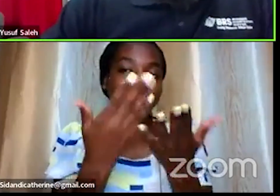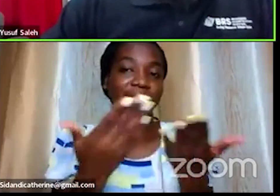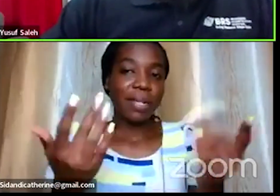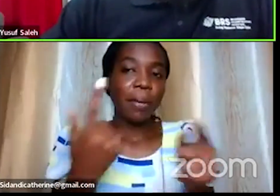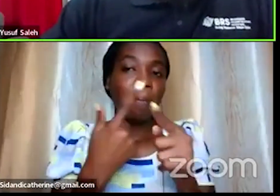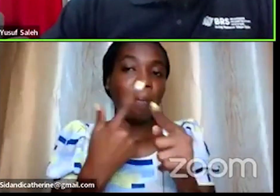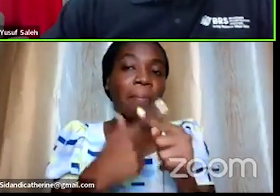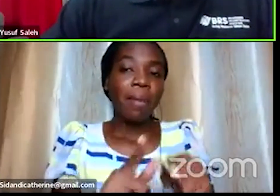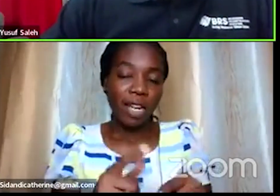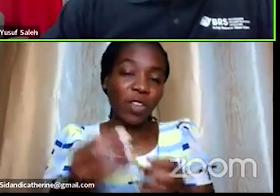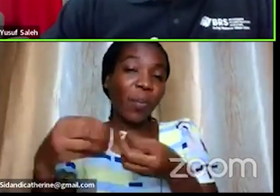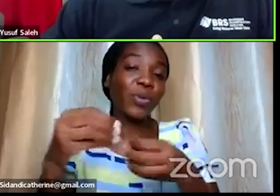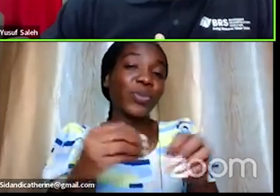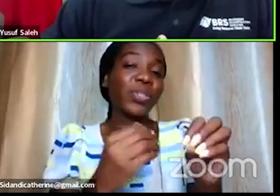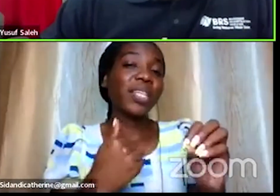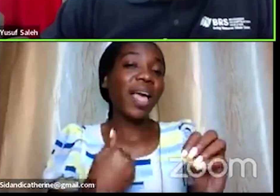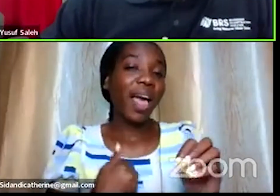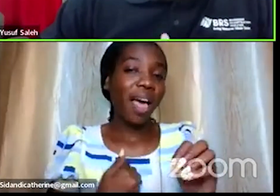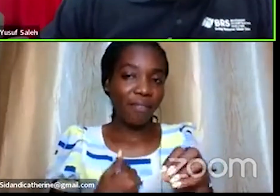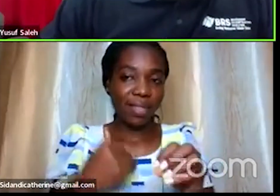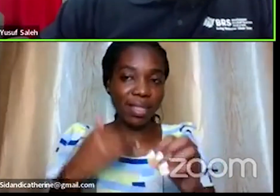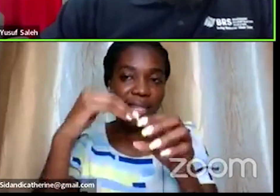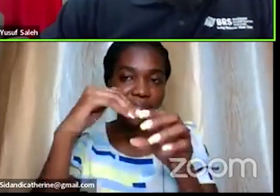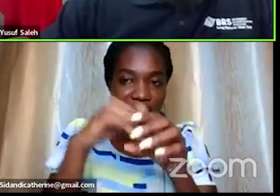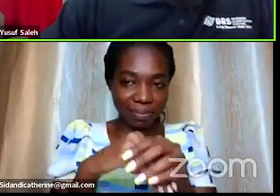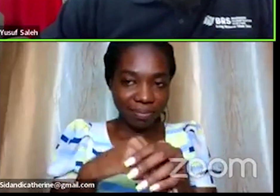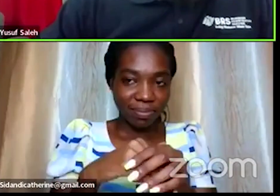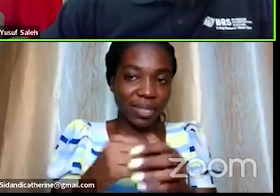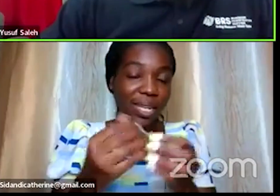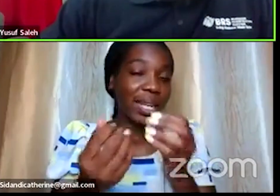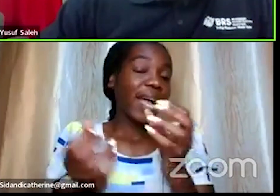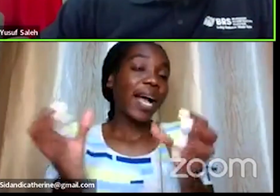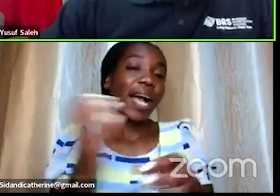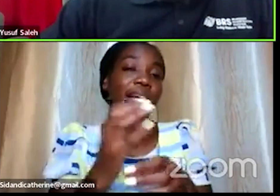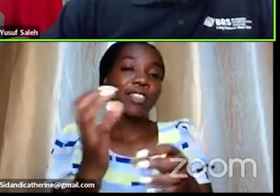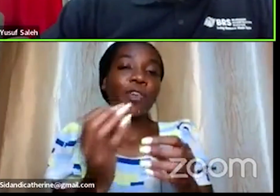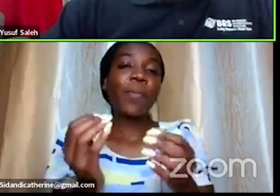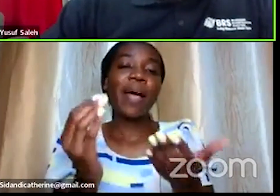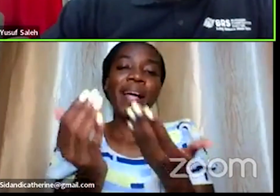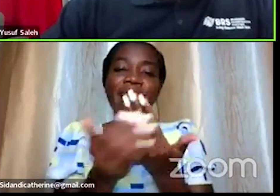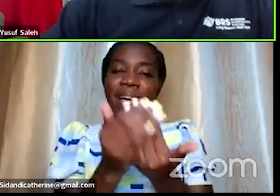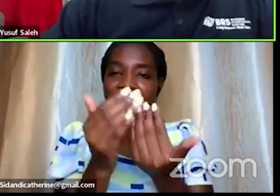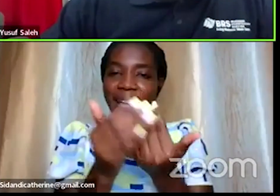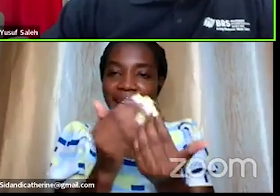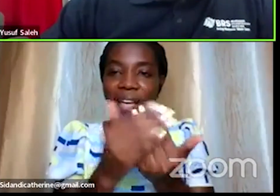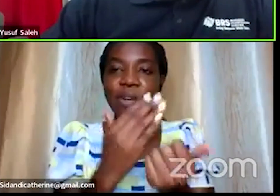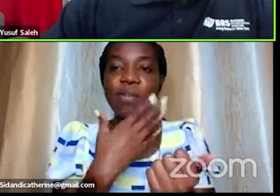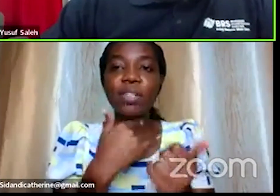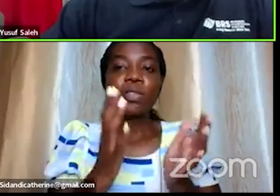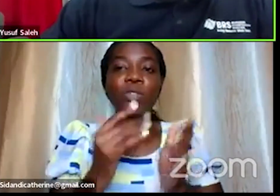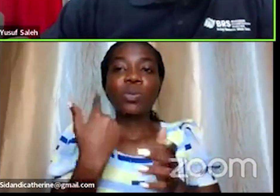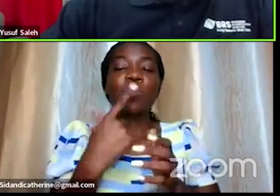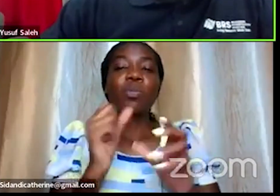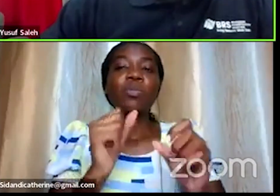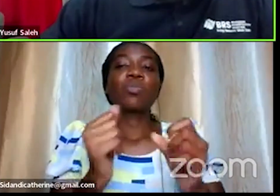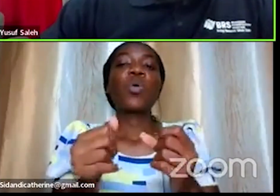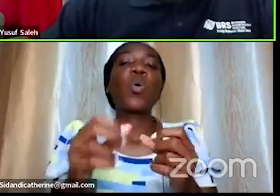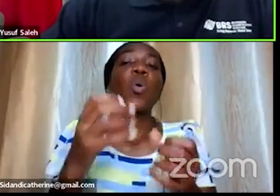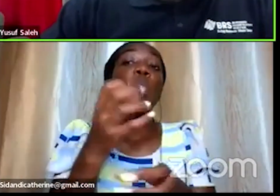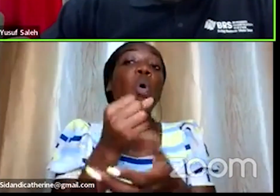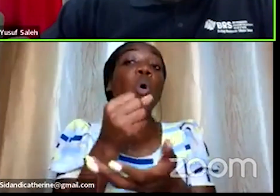an opportunity, maybe in the customer care, and they want someone who can hold that role for